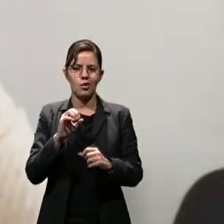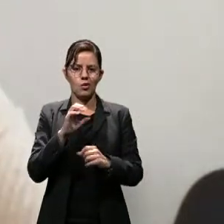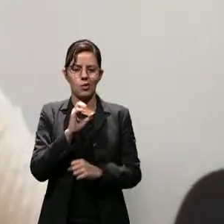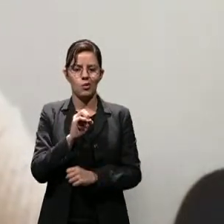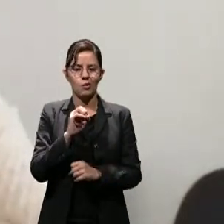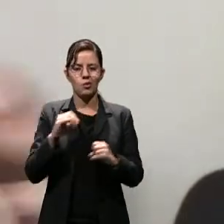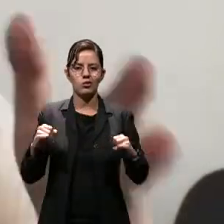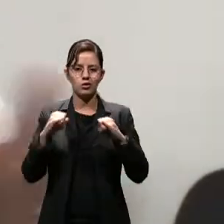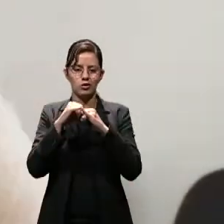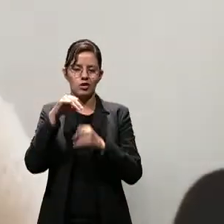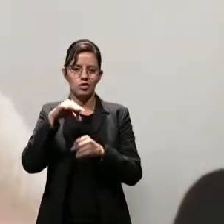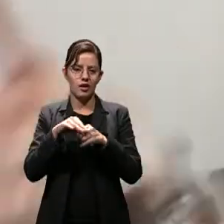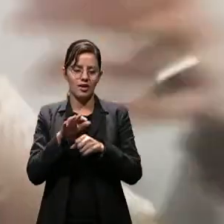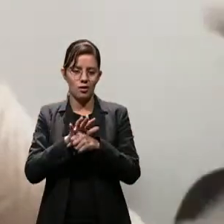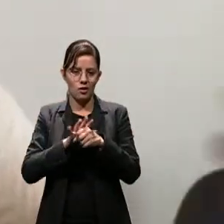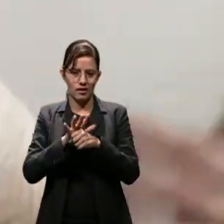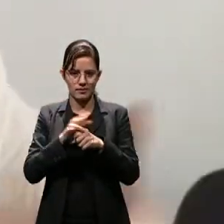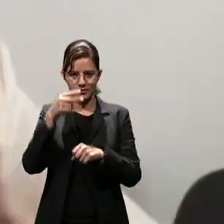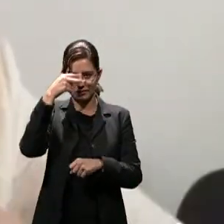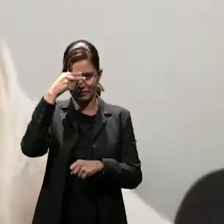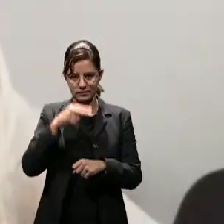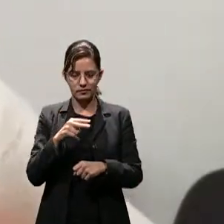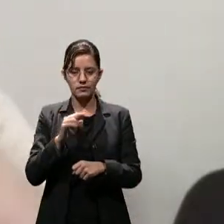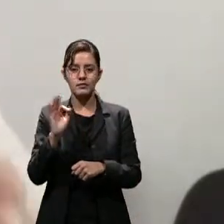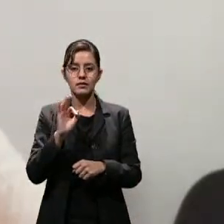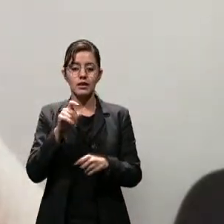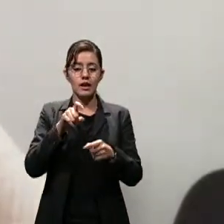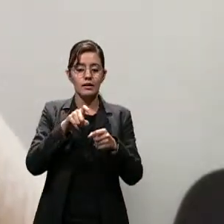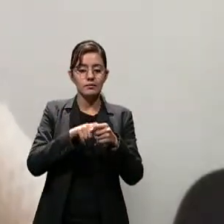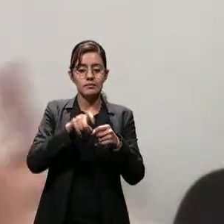public or bodies in Mexico, when